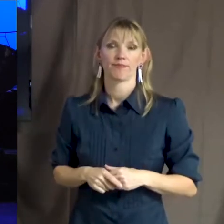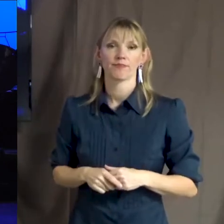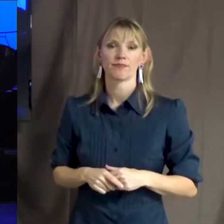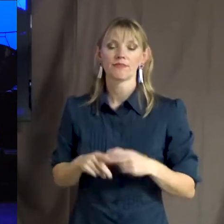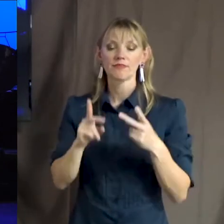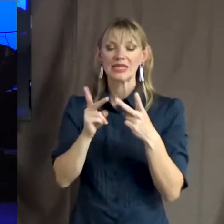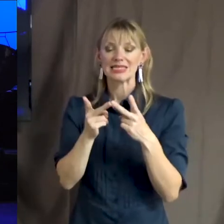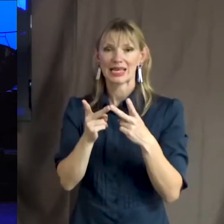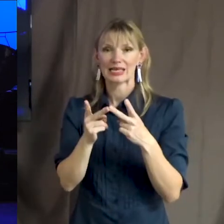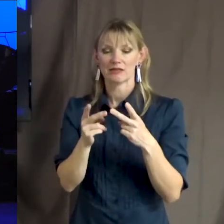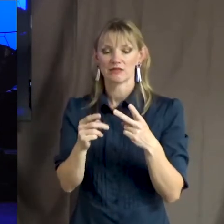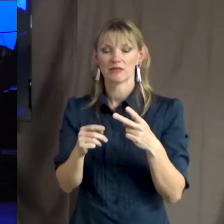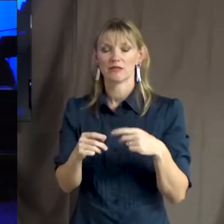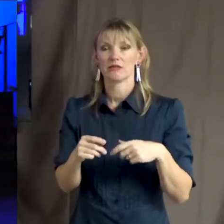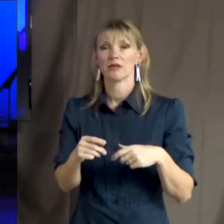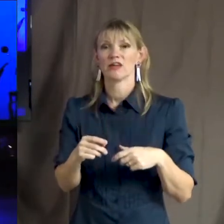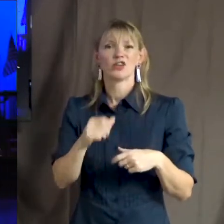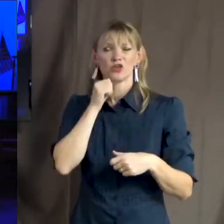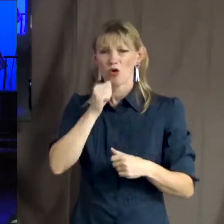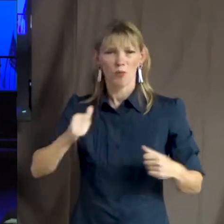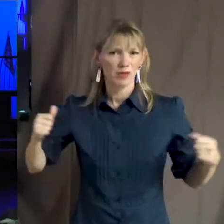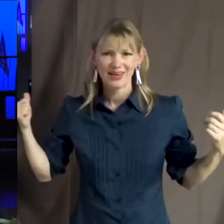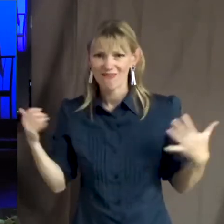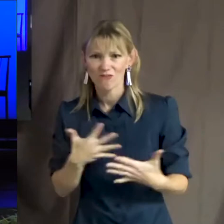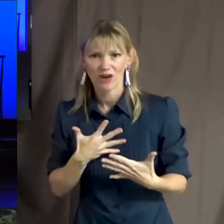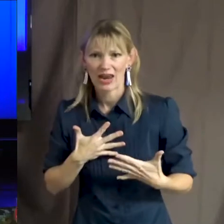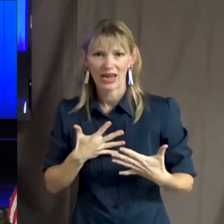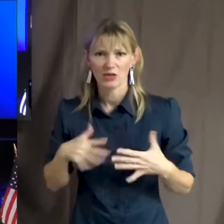Second, don't be afraid to take a position.